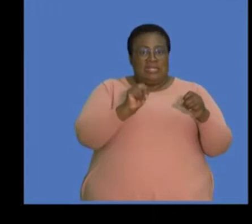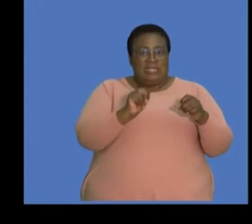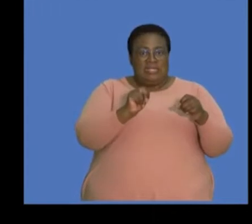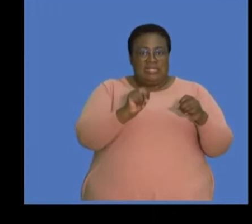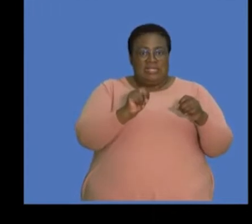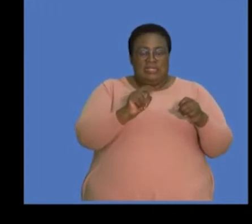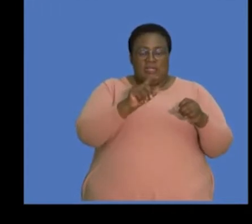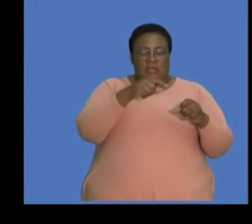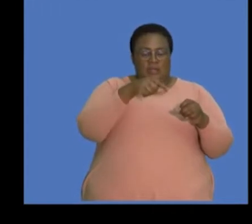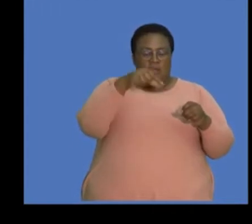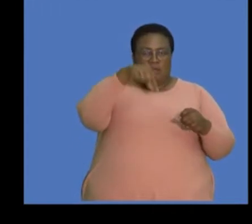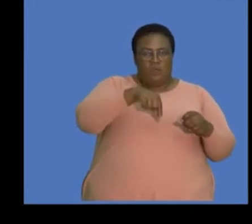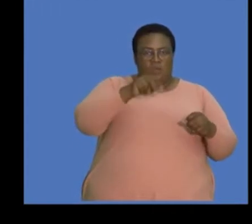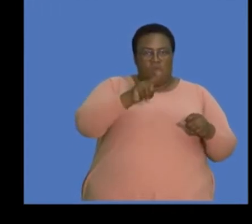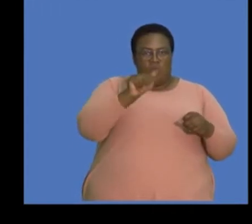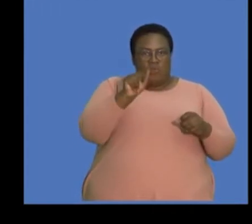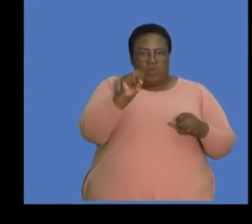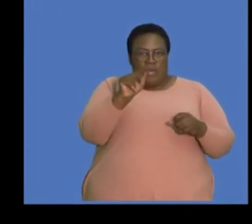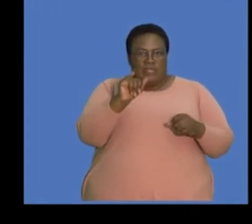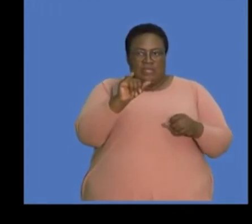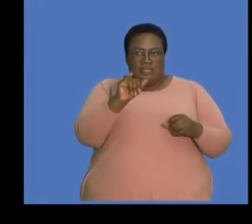very important aspect of, you know,